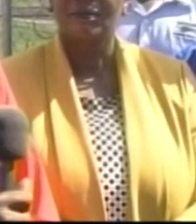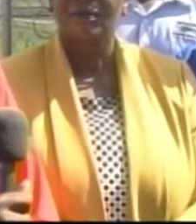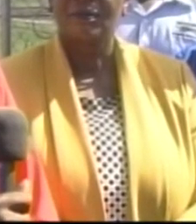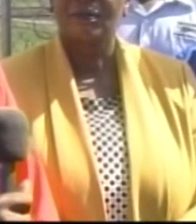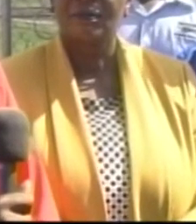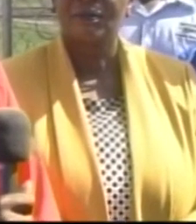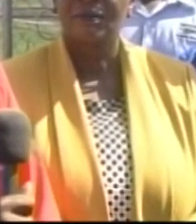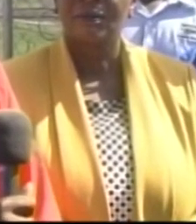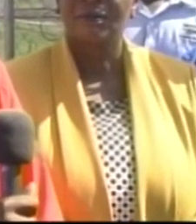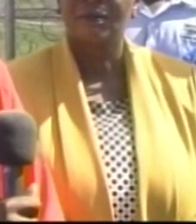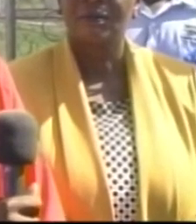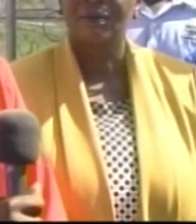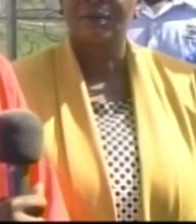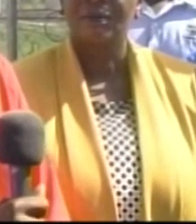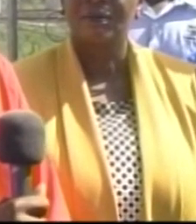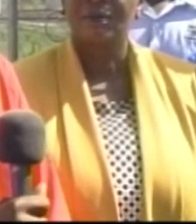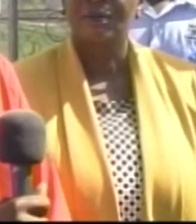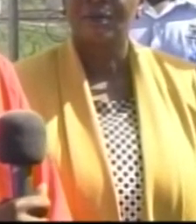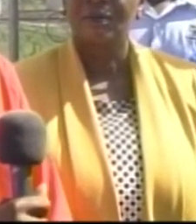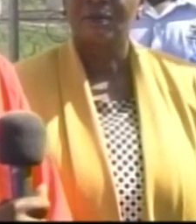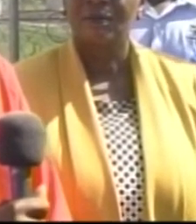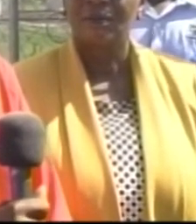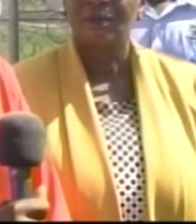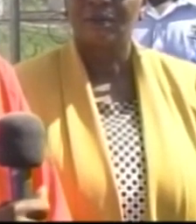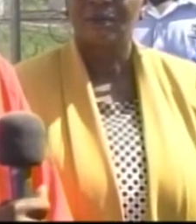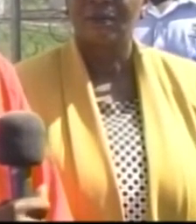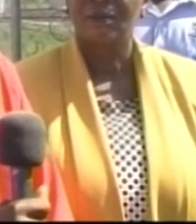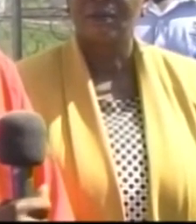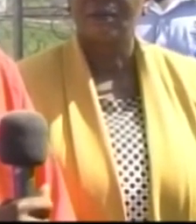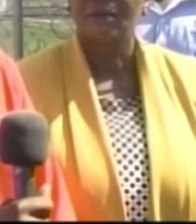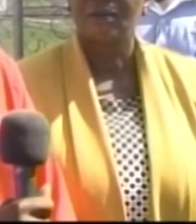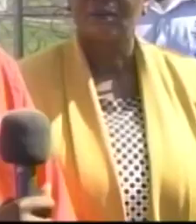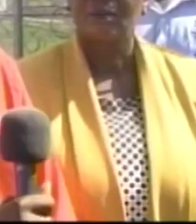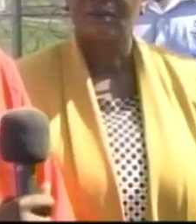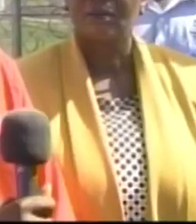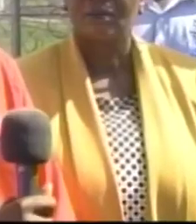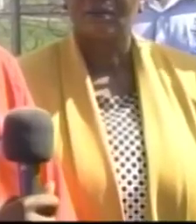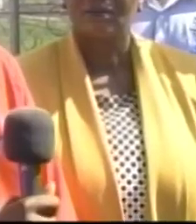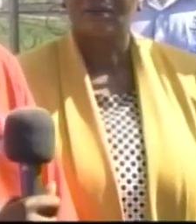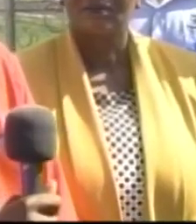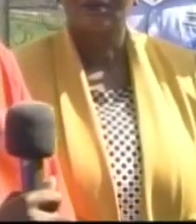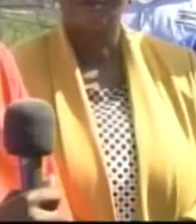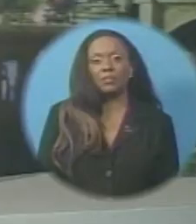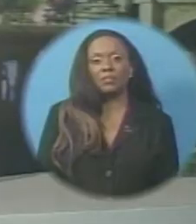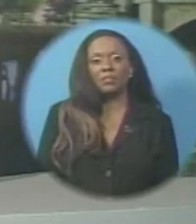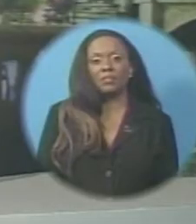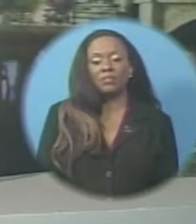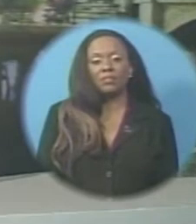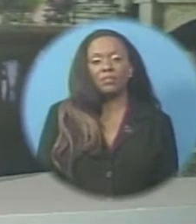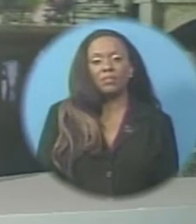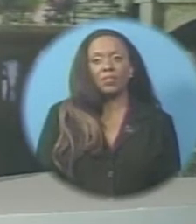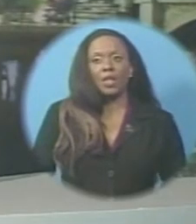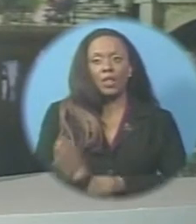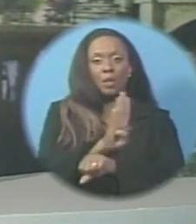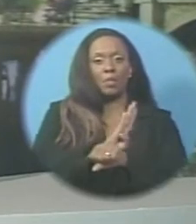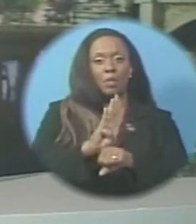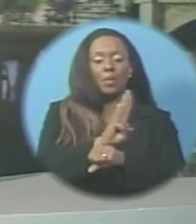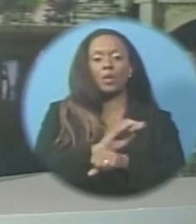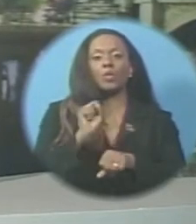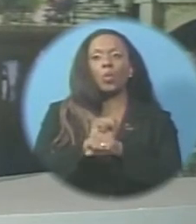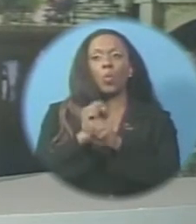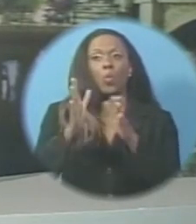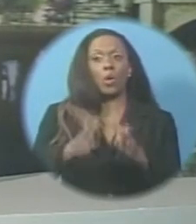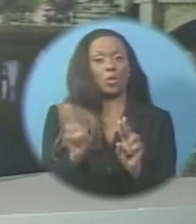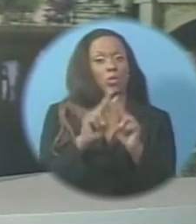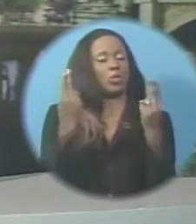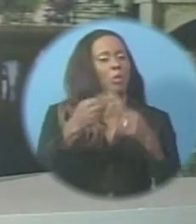and its management and staff for partnering with us in this initiative, Guardians of Our Heritage. The Barbados Workers Union